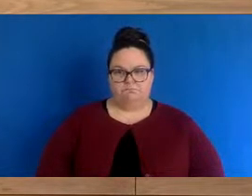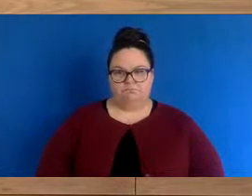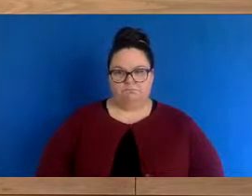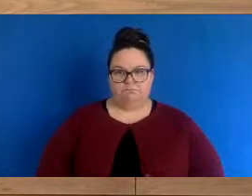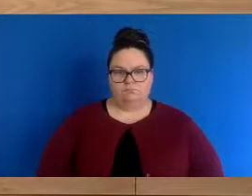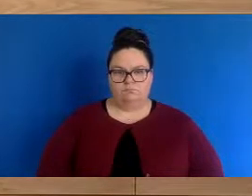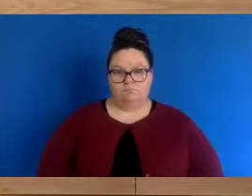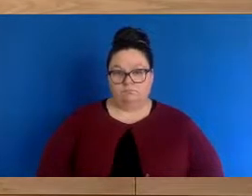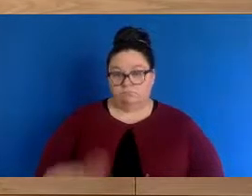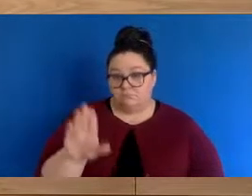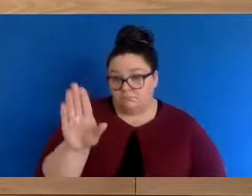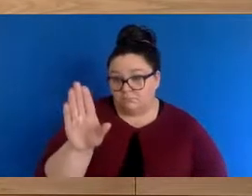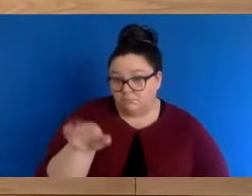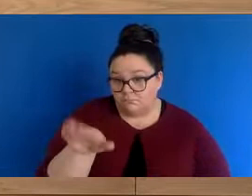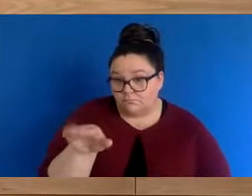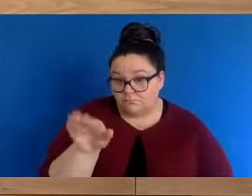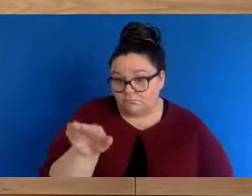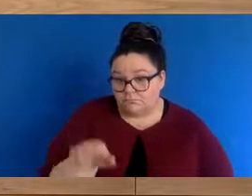Bobby Jean.